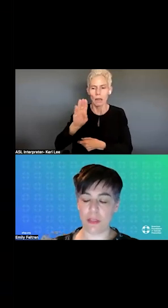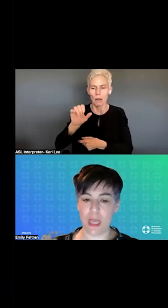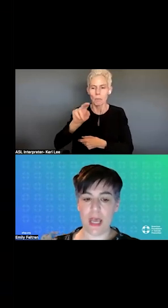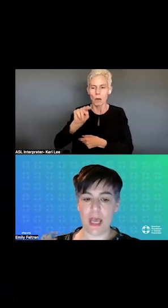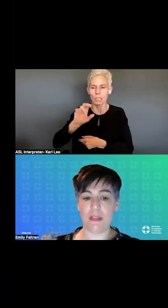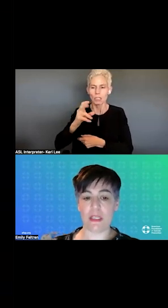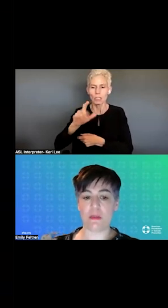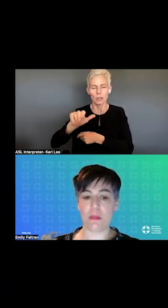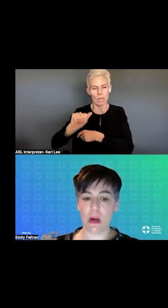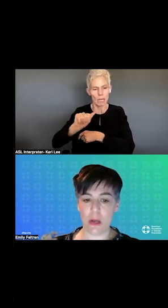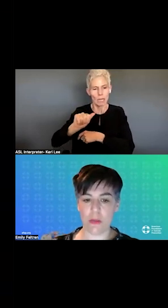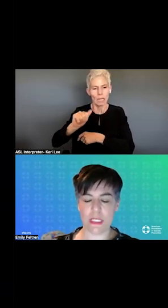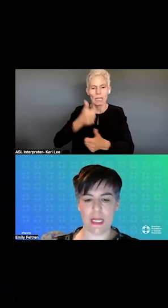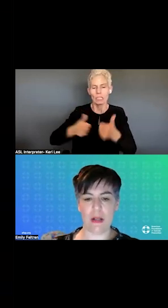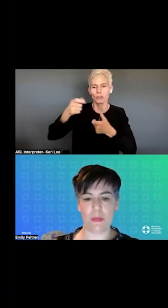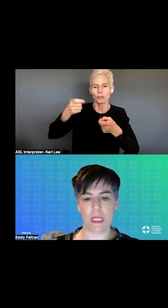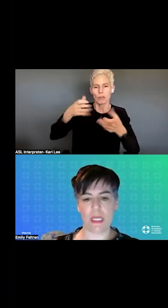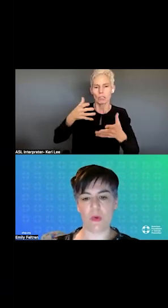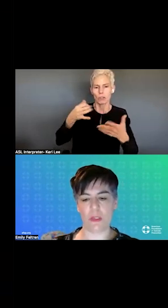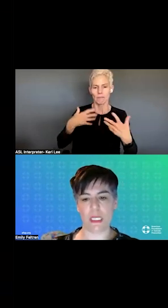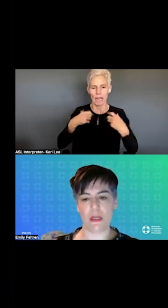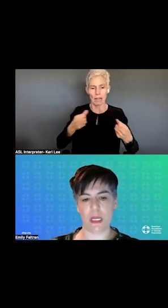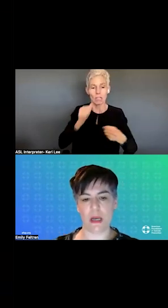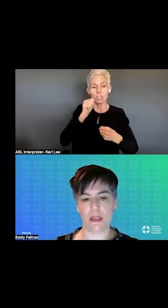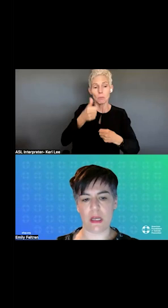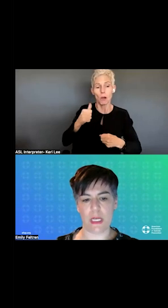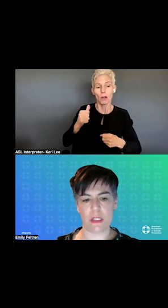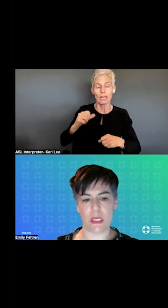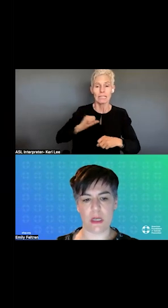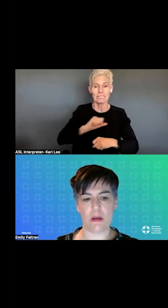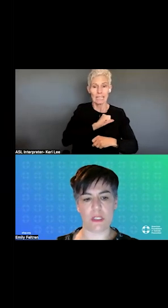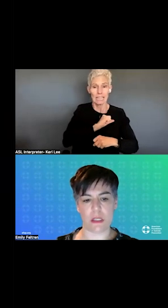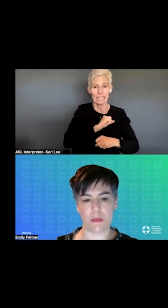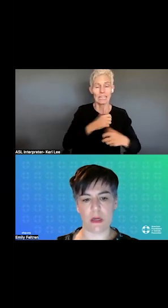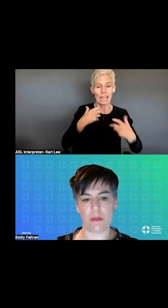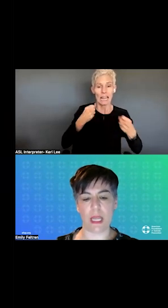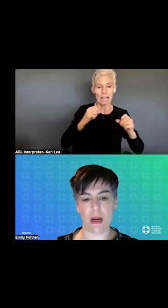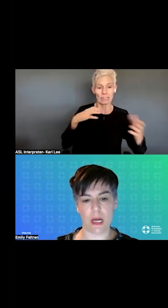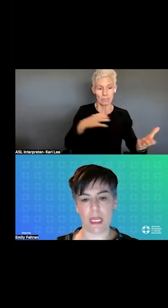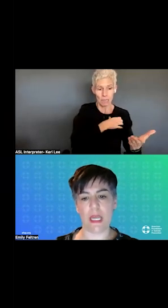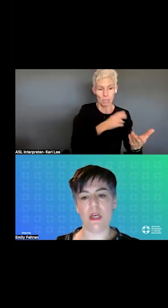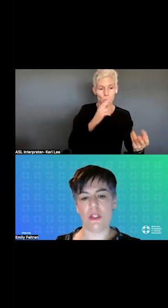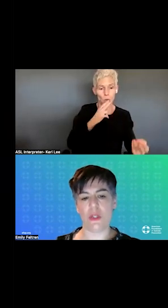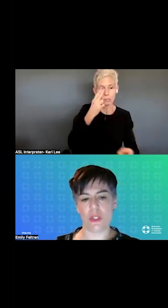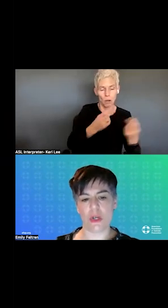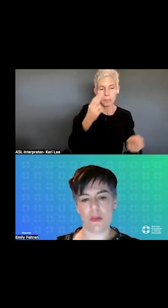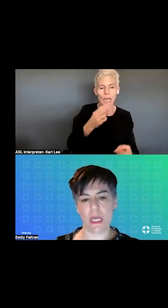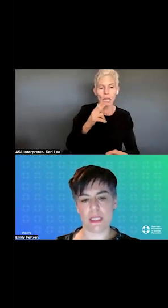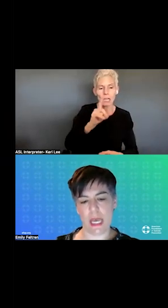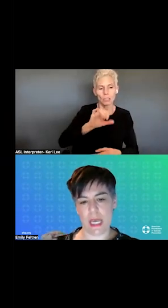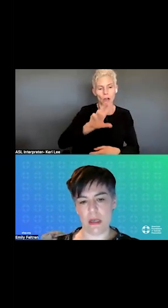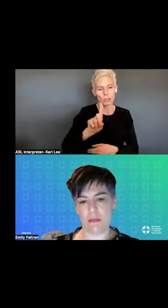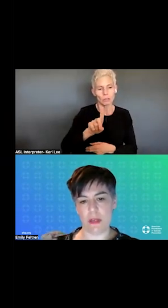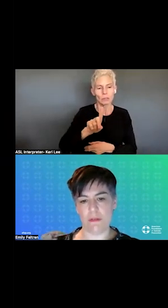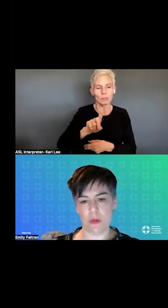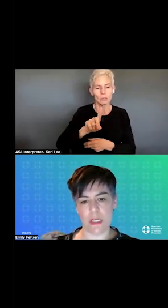Health. And then tomorrow, the Senate Help Committee will hold a hearing on the nomination of Dr. Martin Makary to serve as the